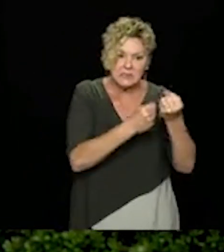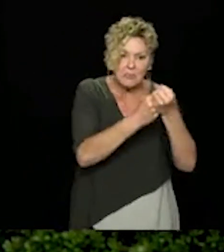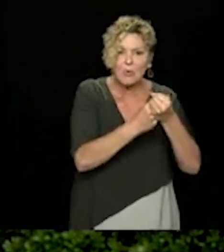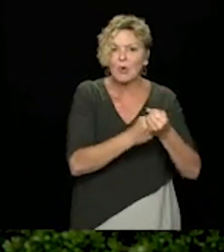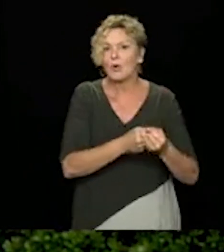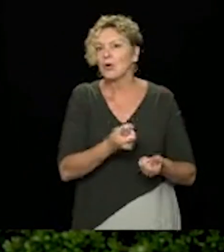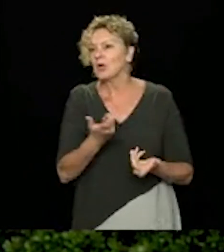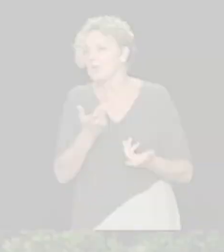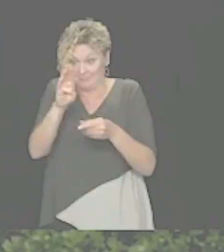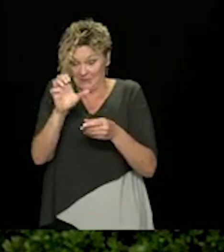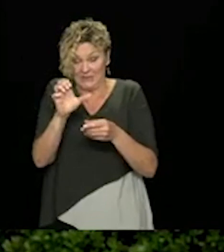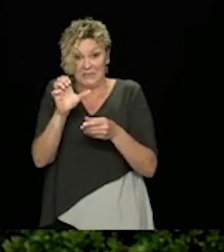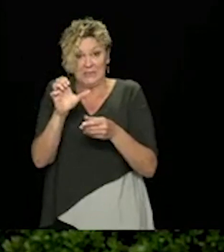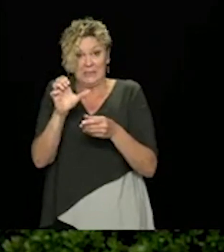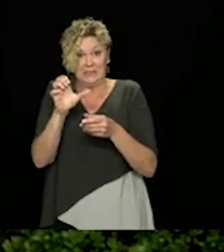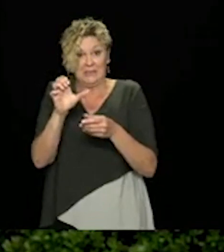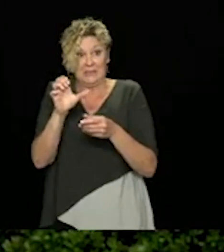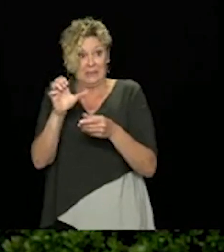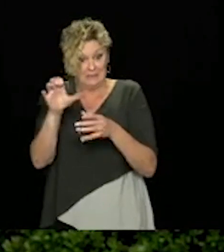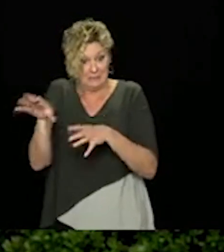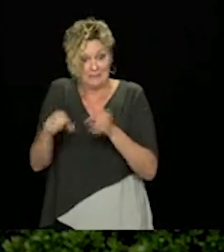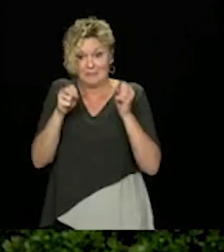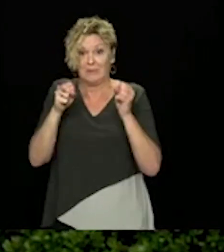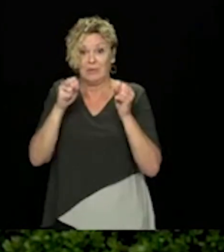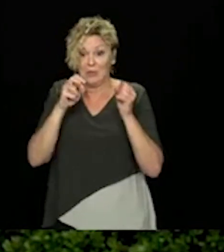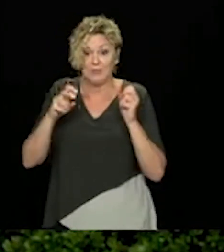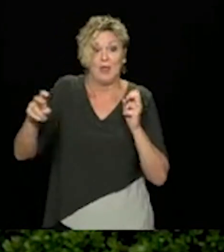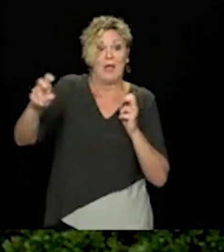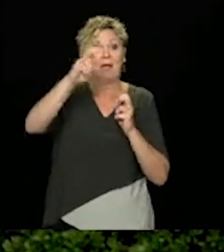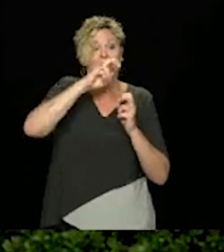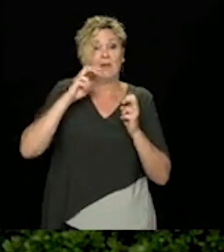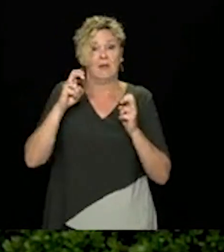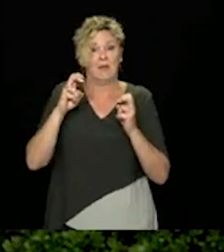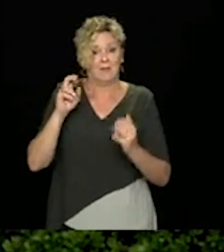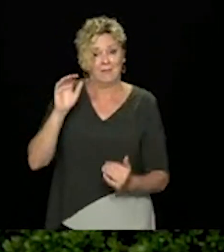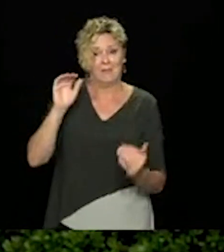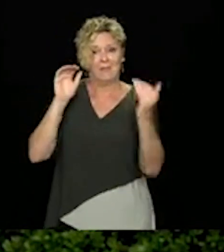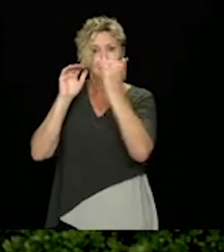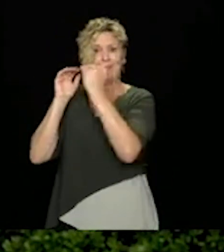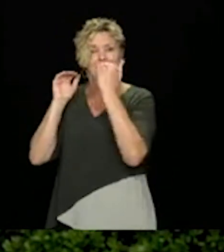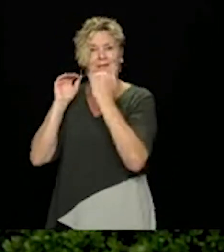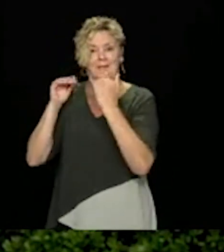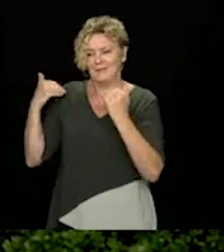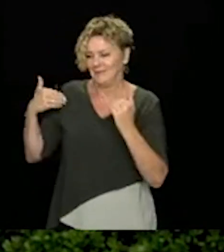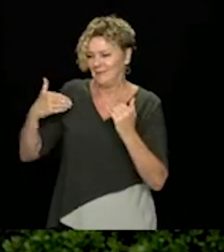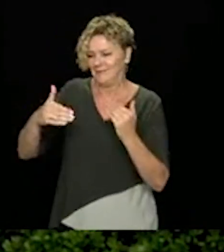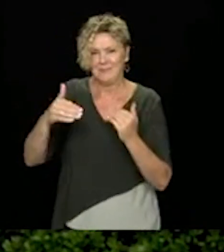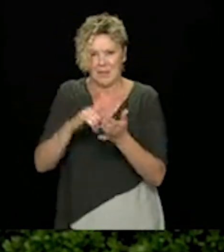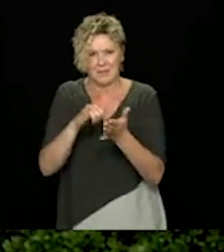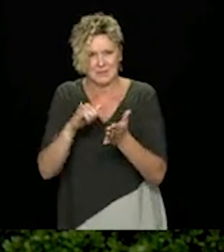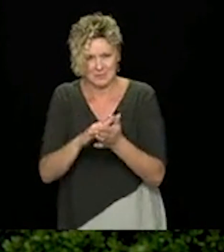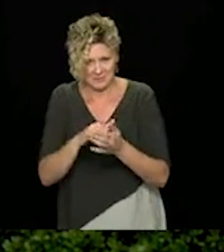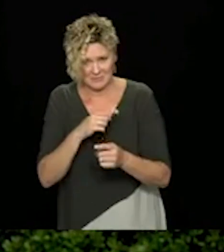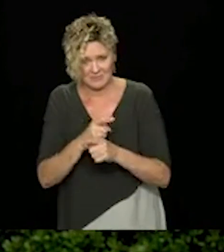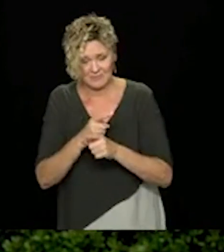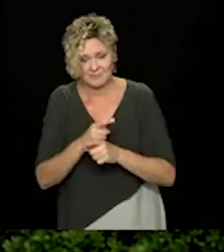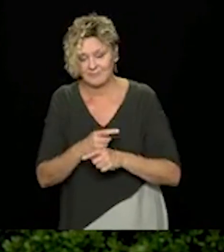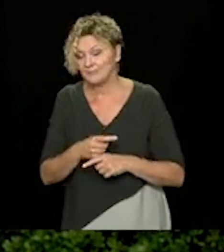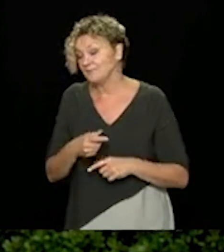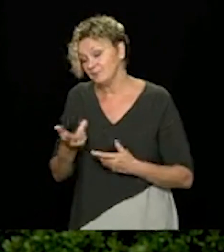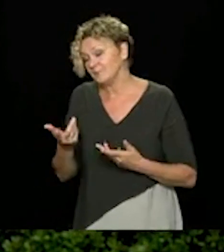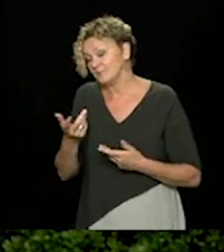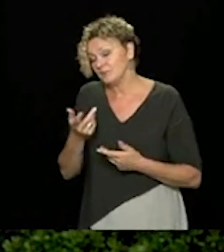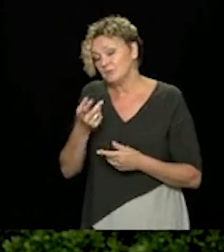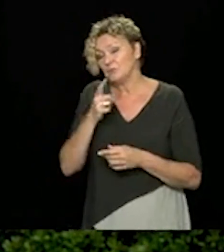on a case-by-case basis. Domestic travel will not fill the void of international travel. I had a very long discussion with the